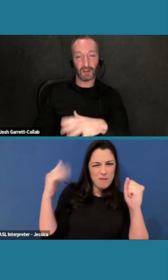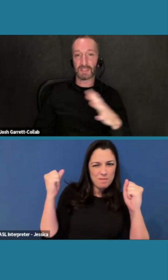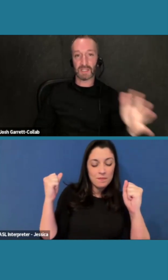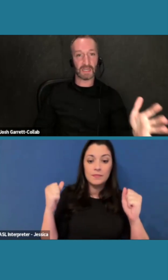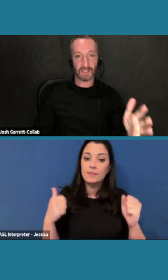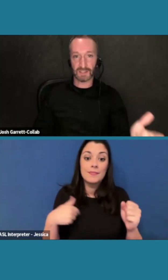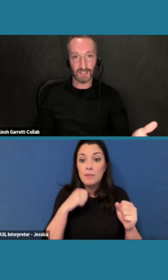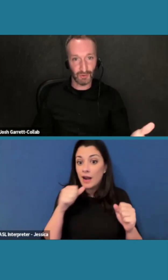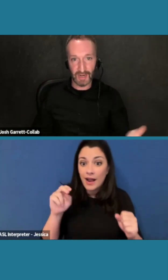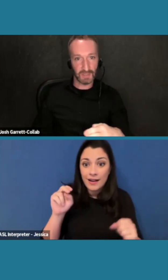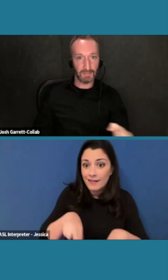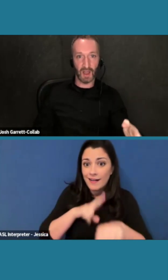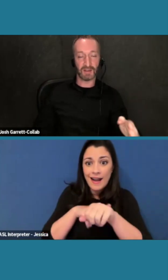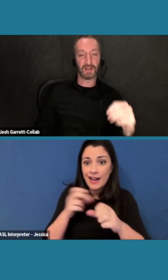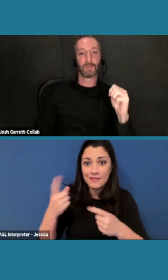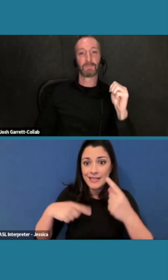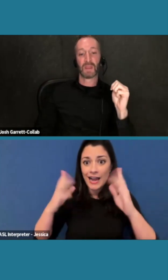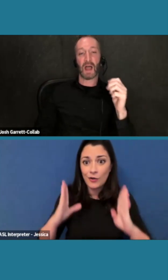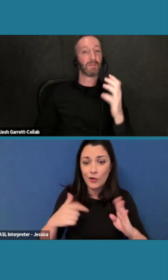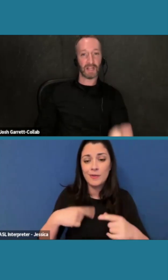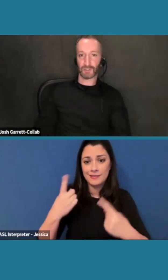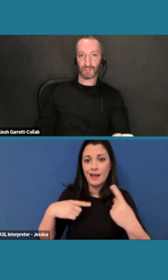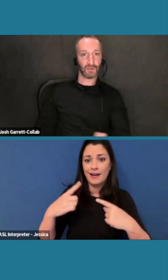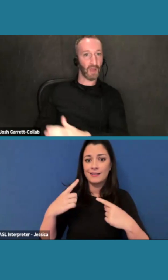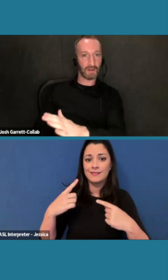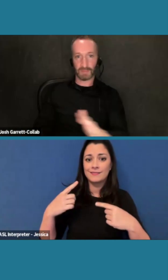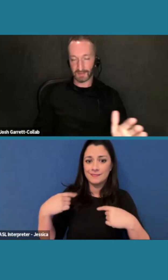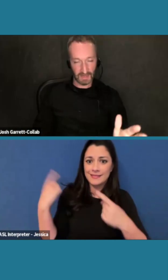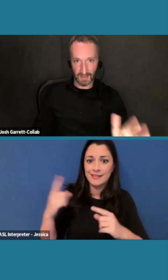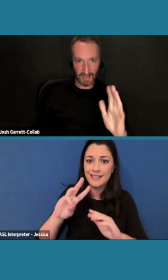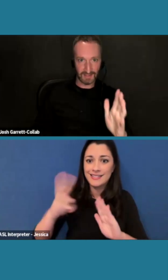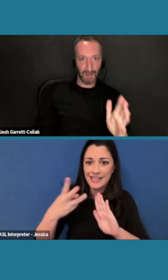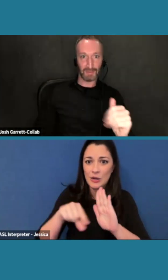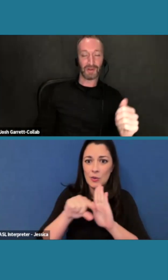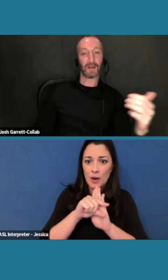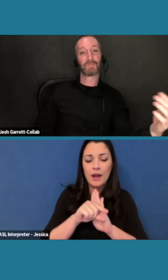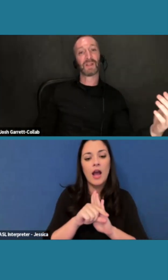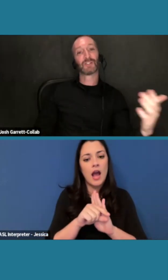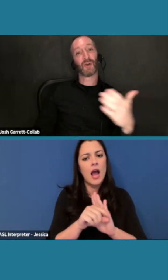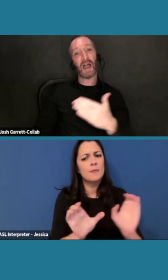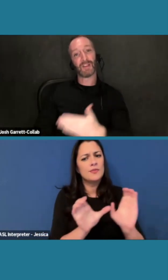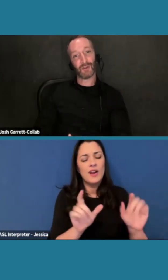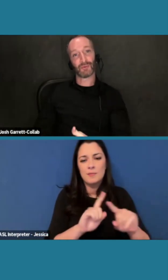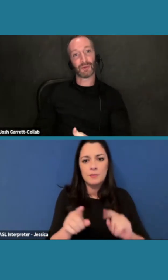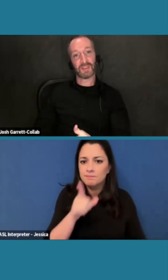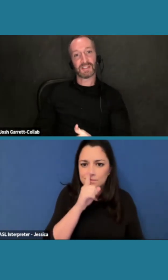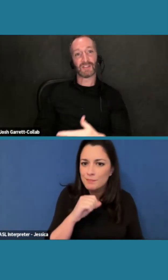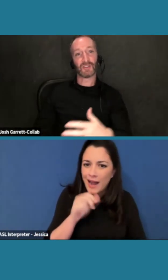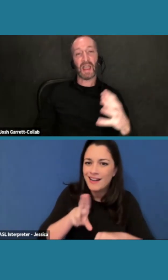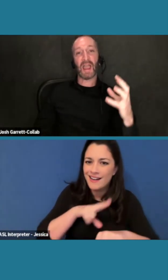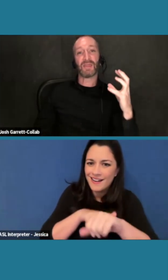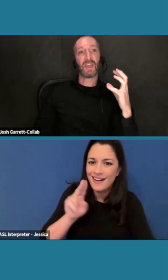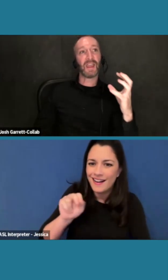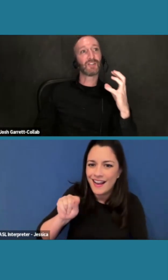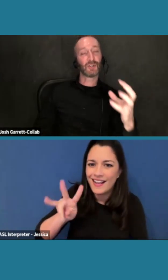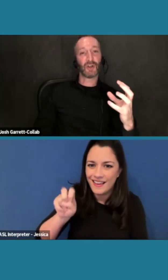native signer. I've been signing since sixth grade, but I'm not native. I am nationally certified, but again, that's not my point here. So I go to work with the